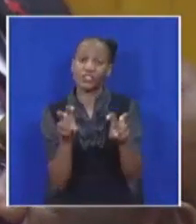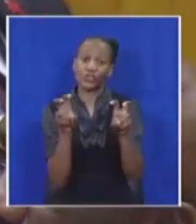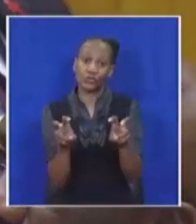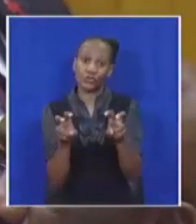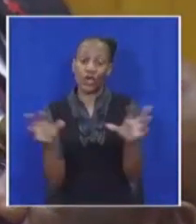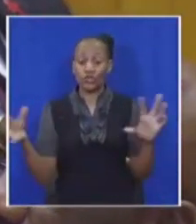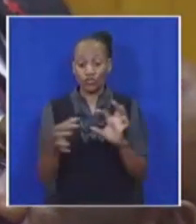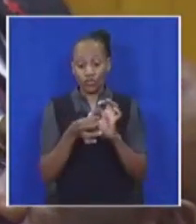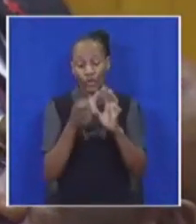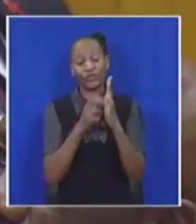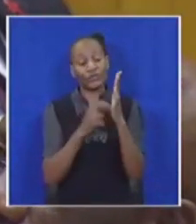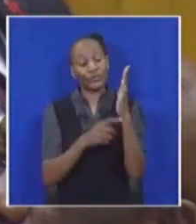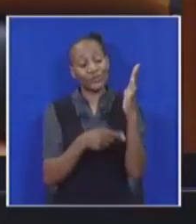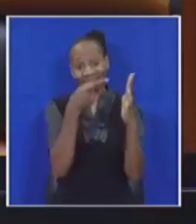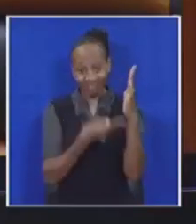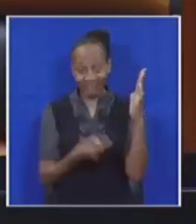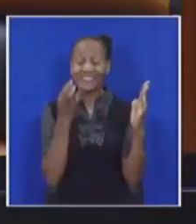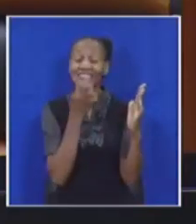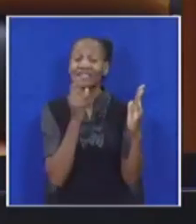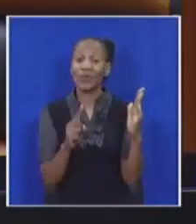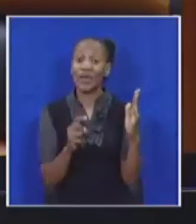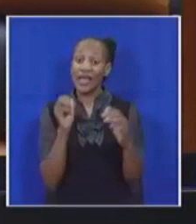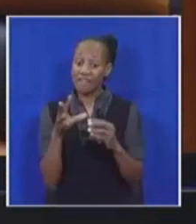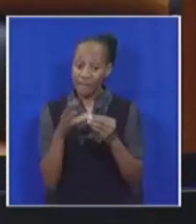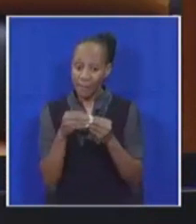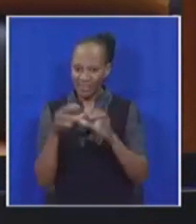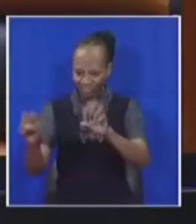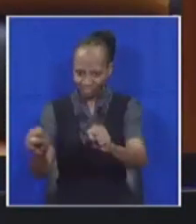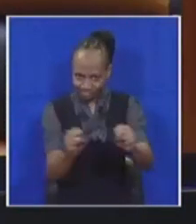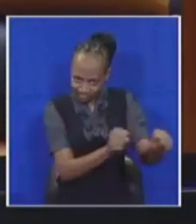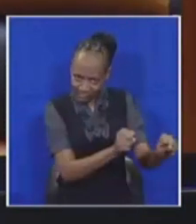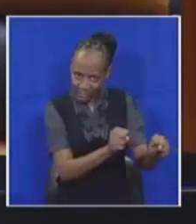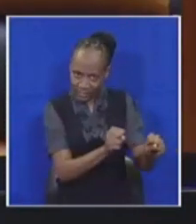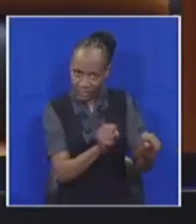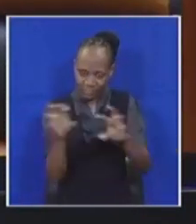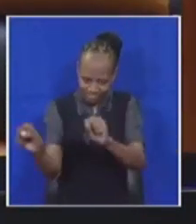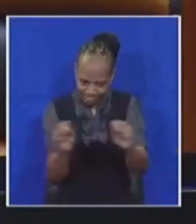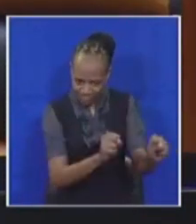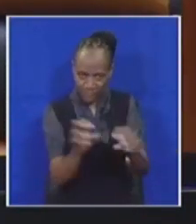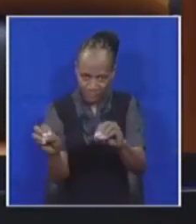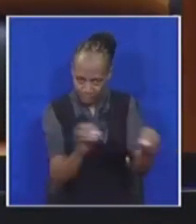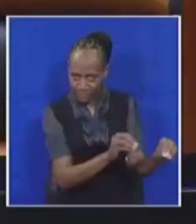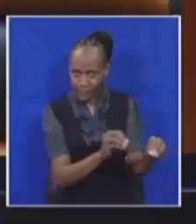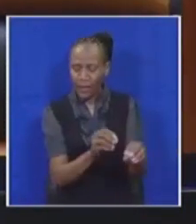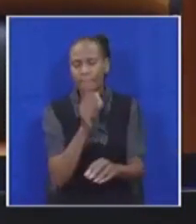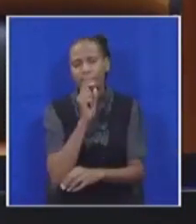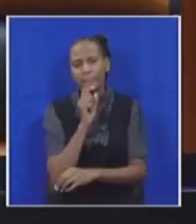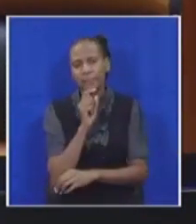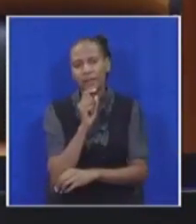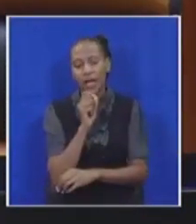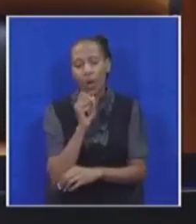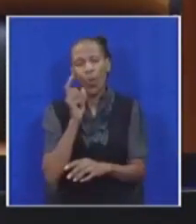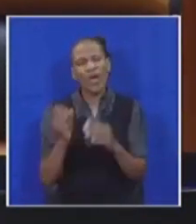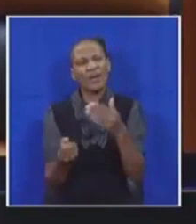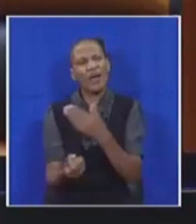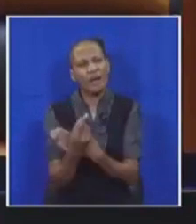rules provide that when members have been physically removed, the circumstances that led to their